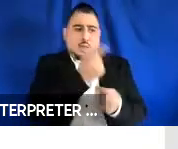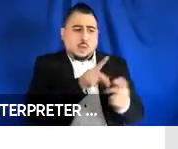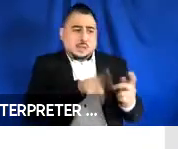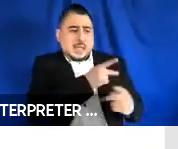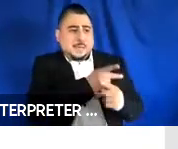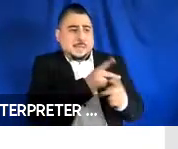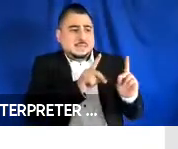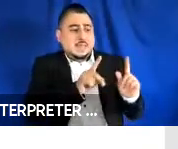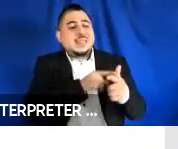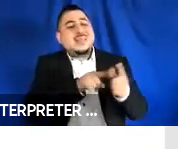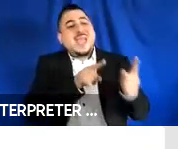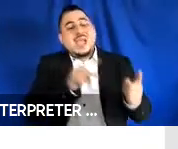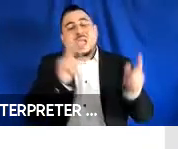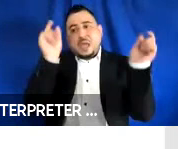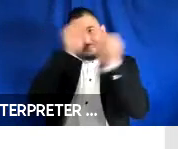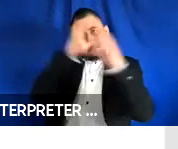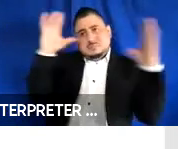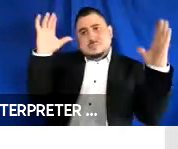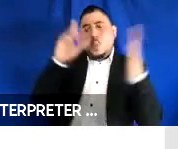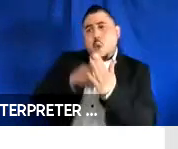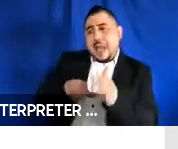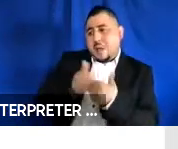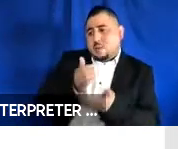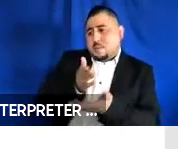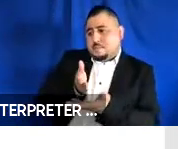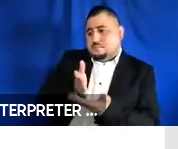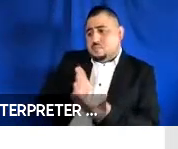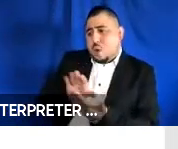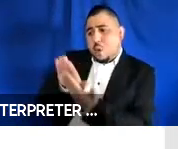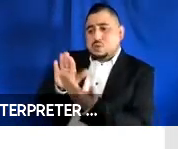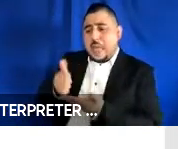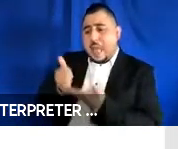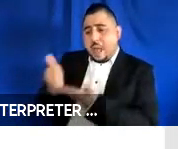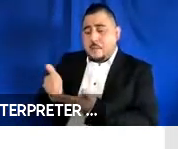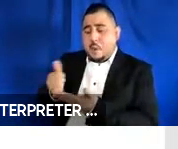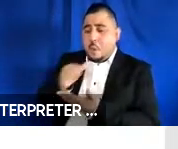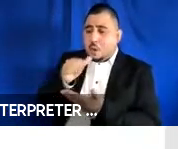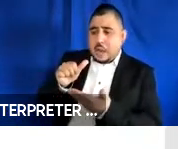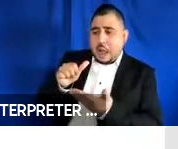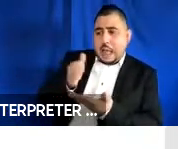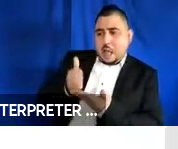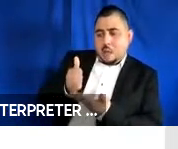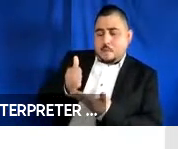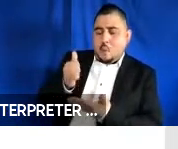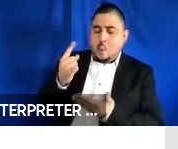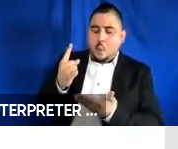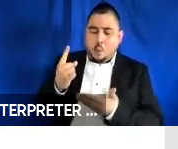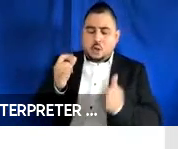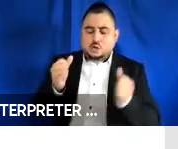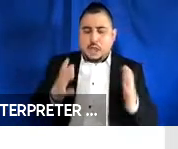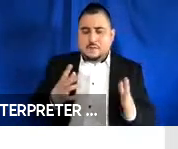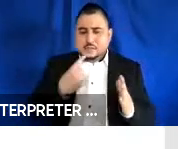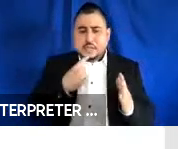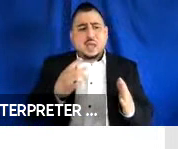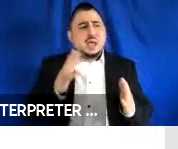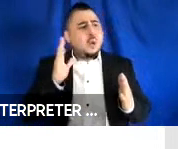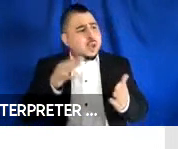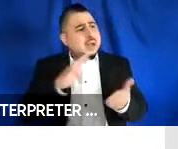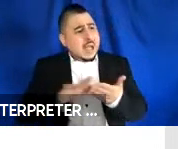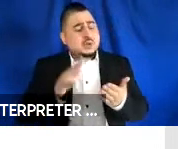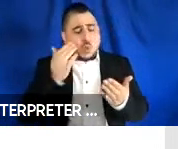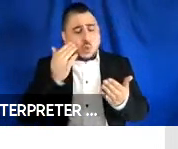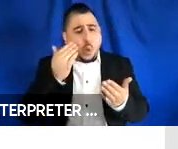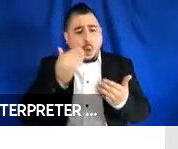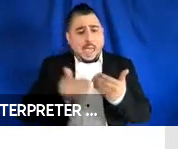as it helped them know how to assist or how much to assist. For example, one driver said it would be nice to know ahead of